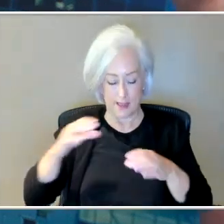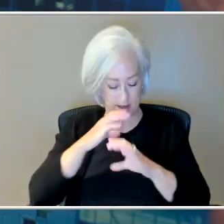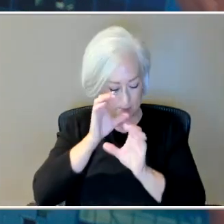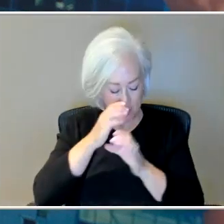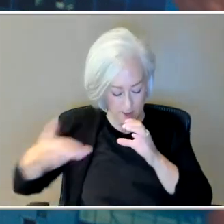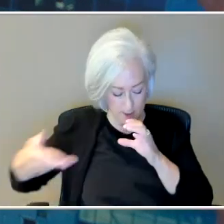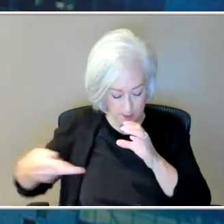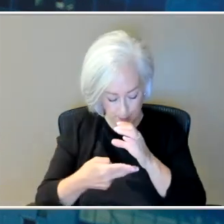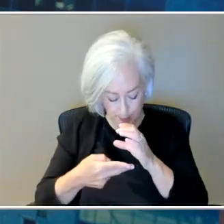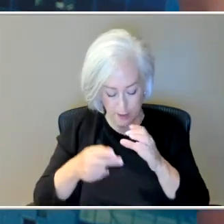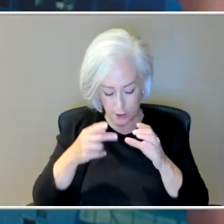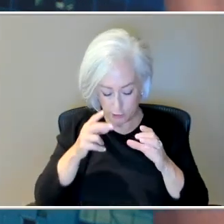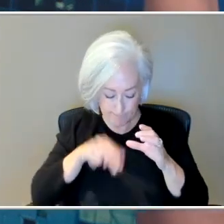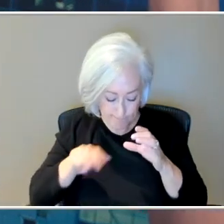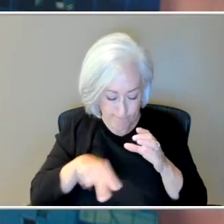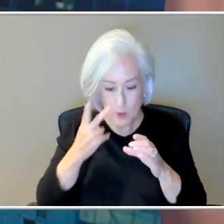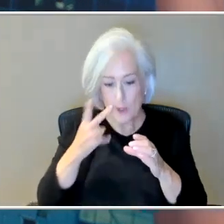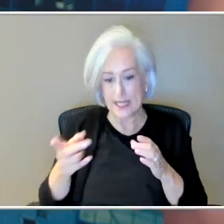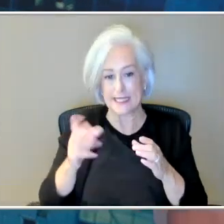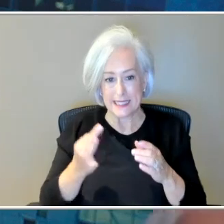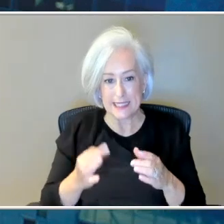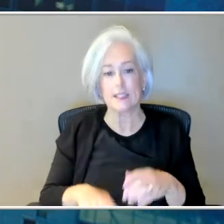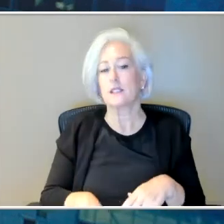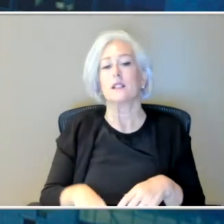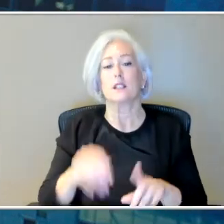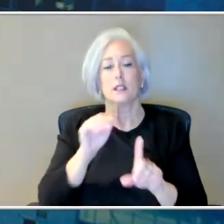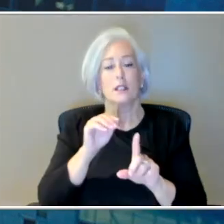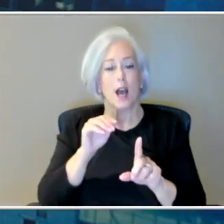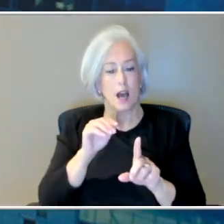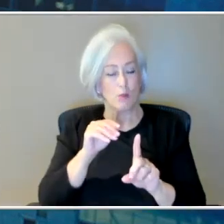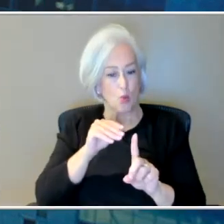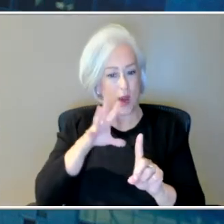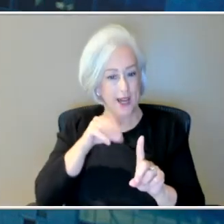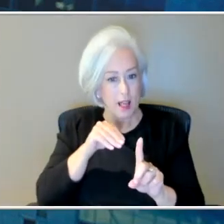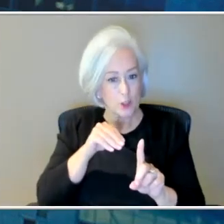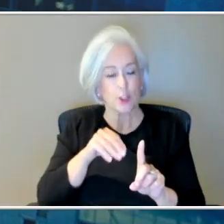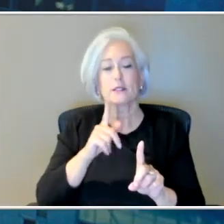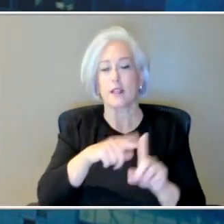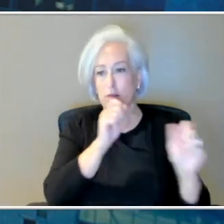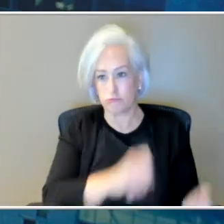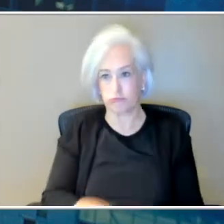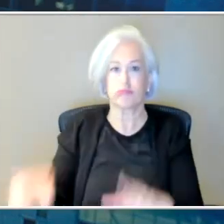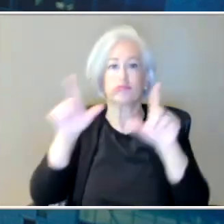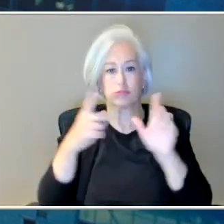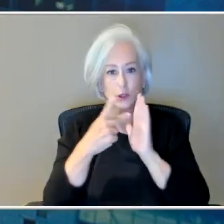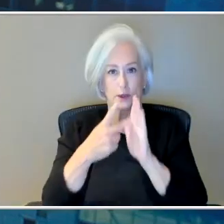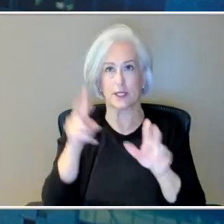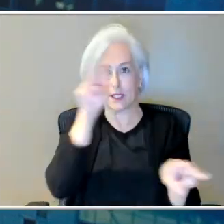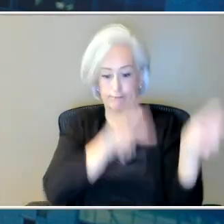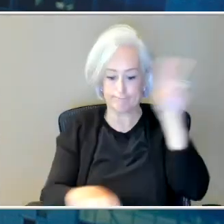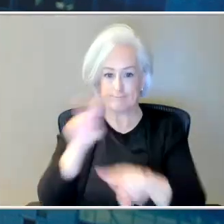the pictures of the cancer up on the screen, and everybody can look at it together. And the nurse navigator is a big part of